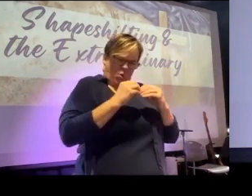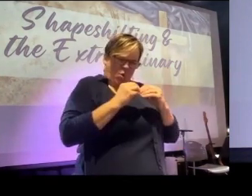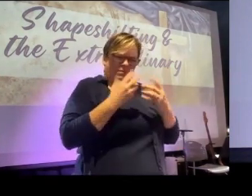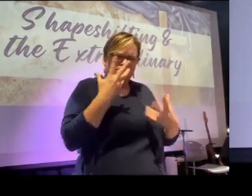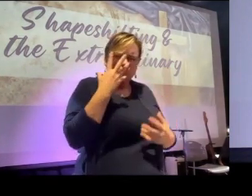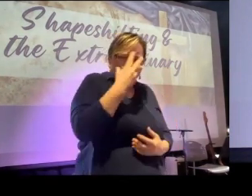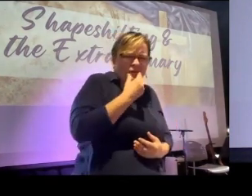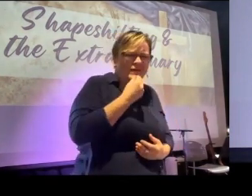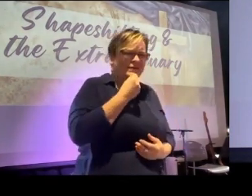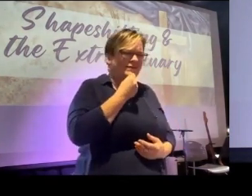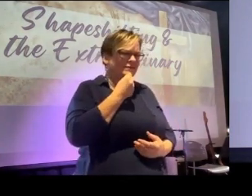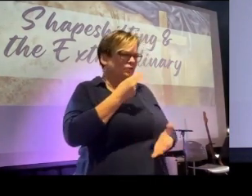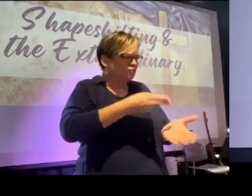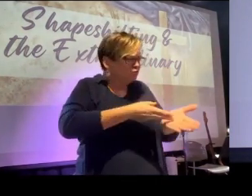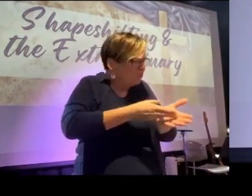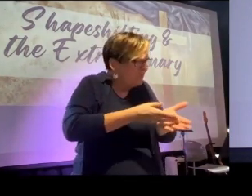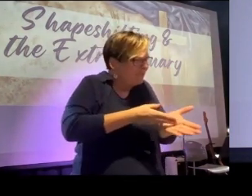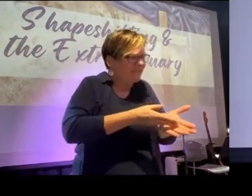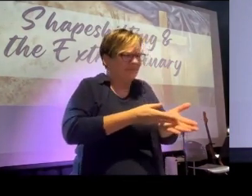justice,